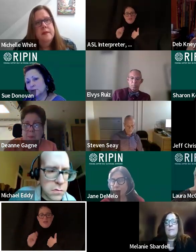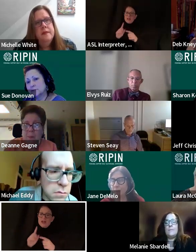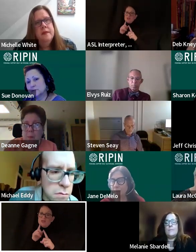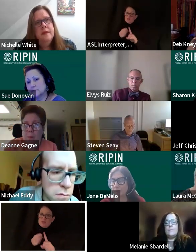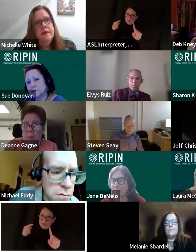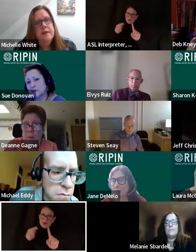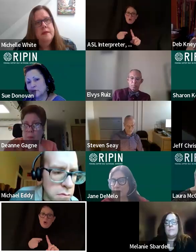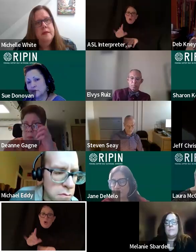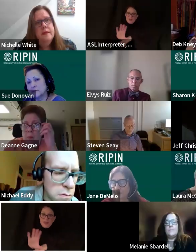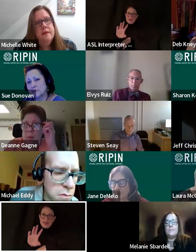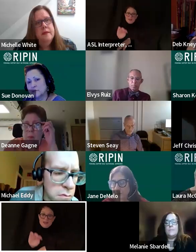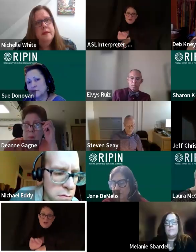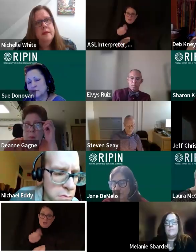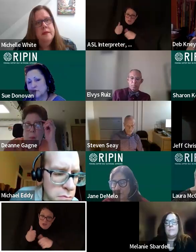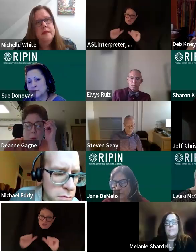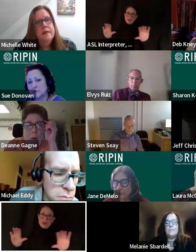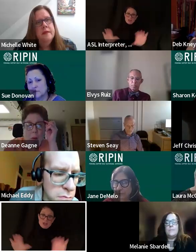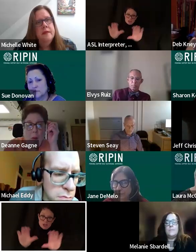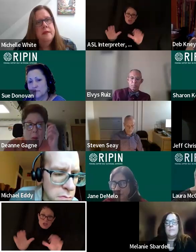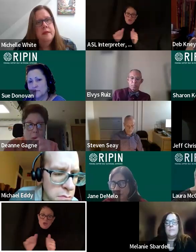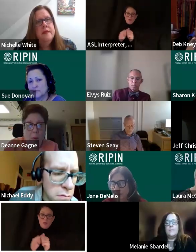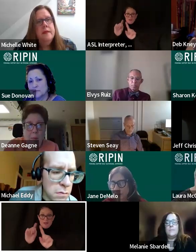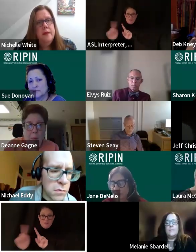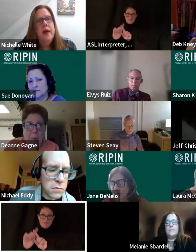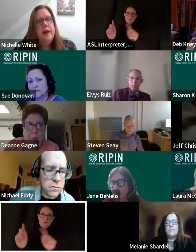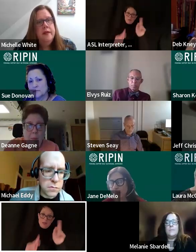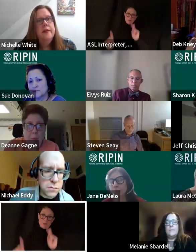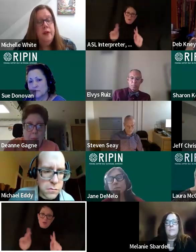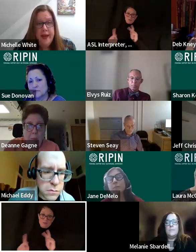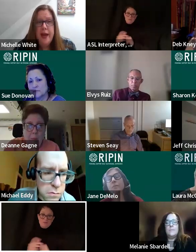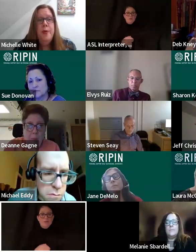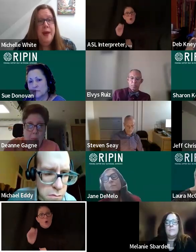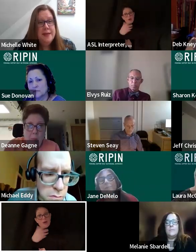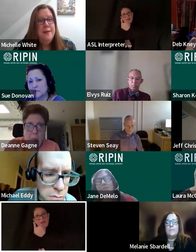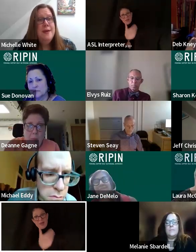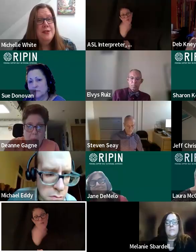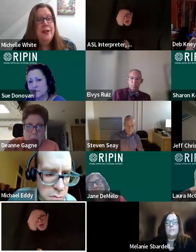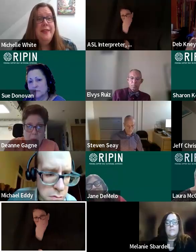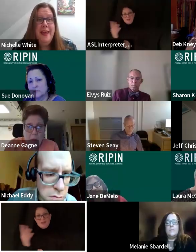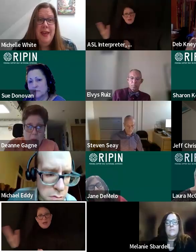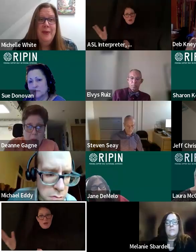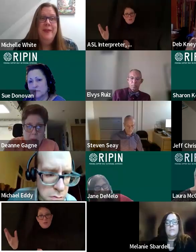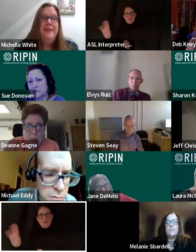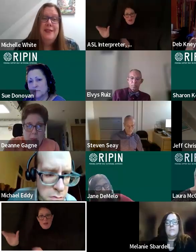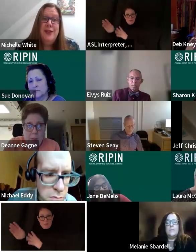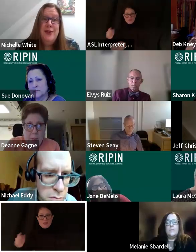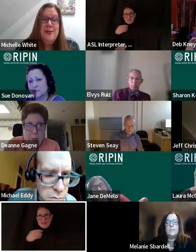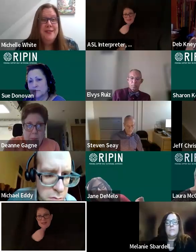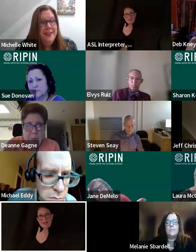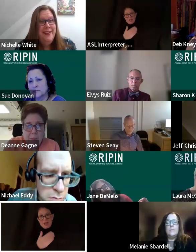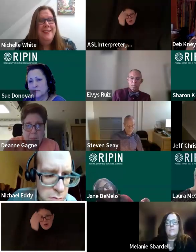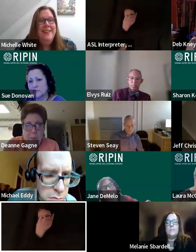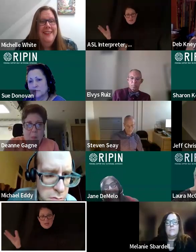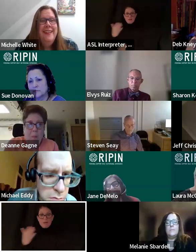what the case manager should be trying to do with individuals. So. Okay. All right. I will pass that message on. Thank you. Yeah. That's